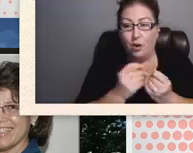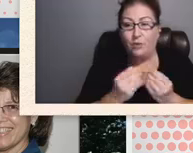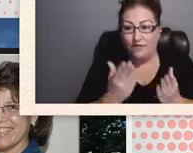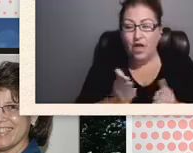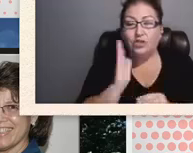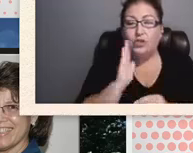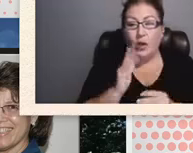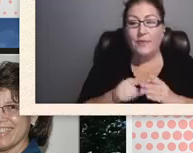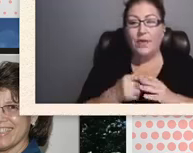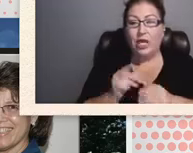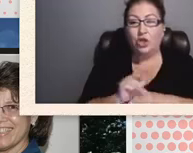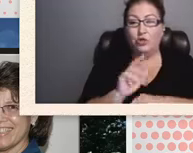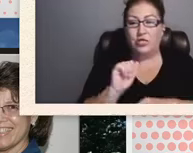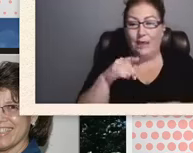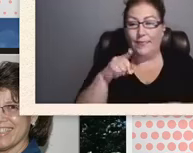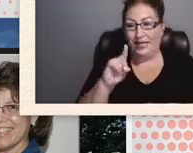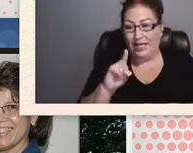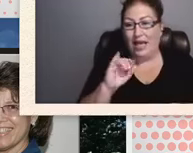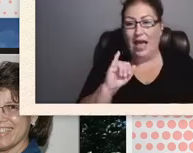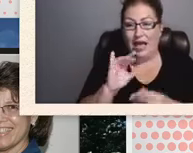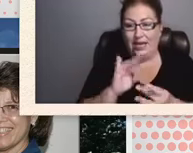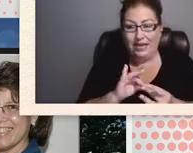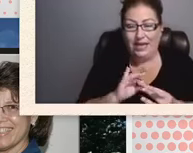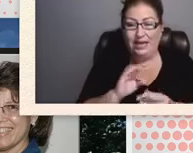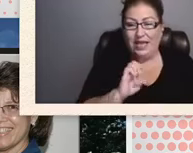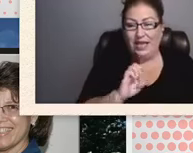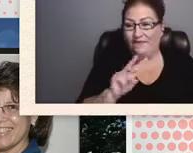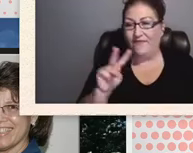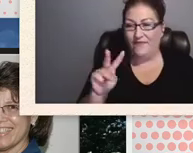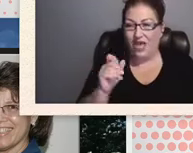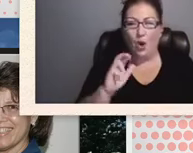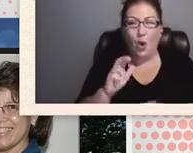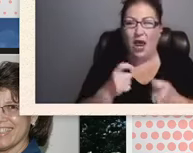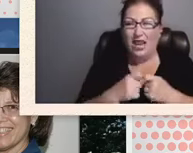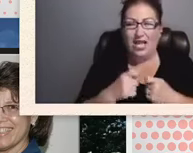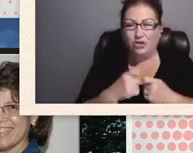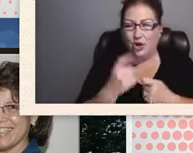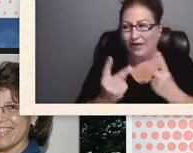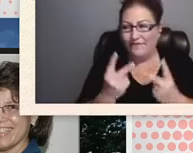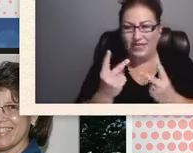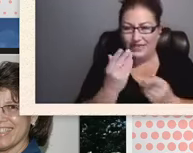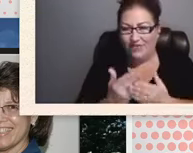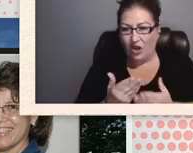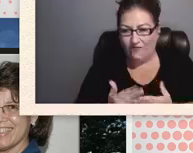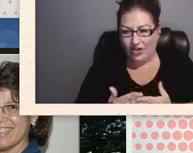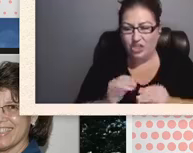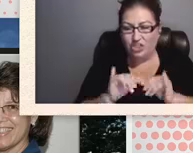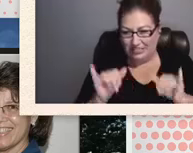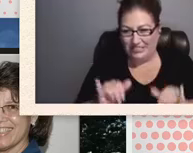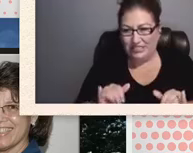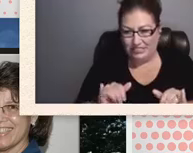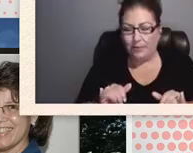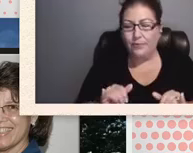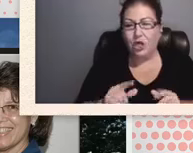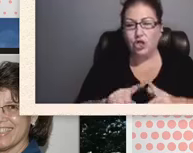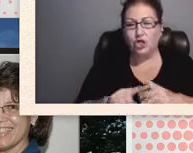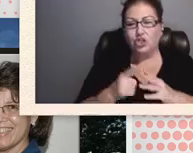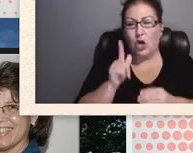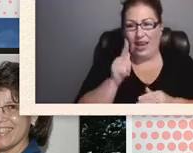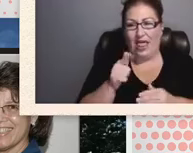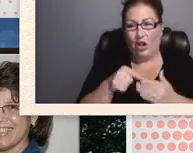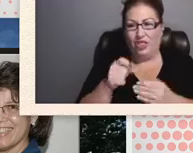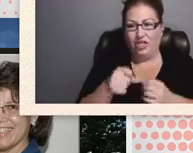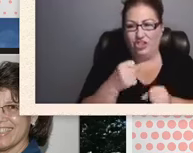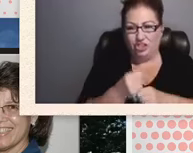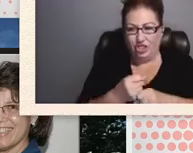our APD iConnect EVV or electronic visit verification system starting later this year.